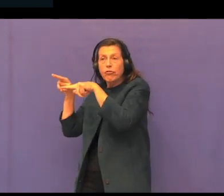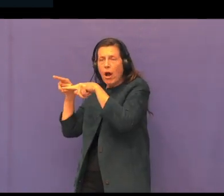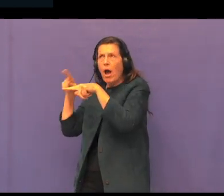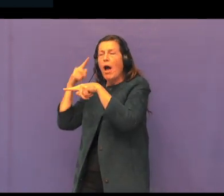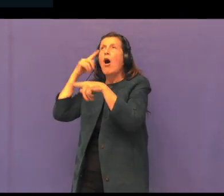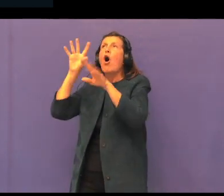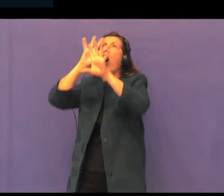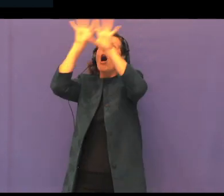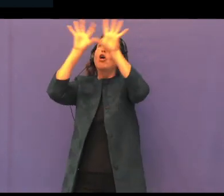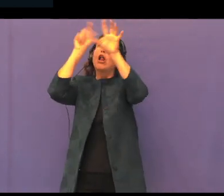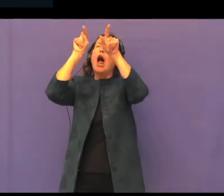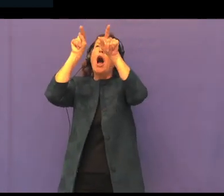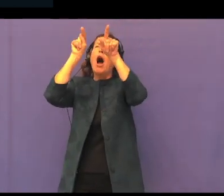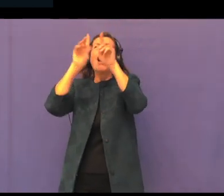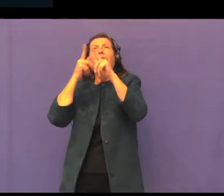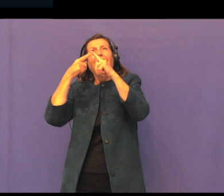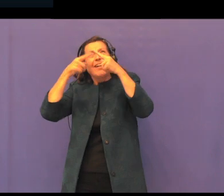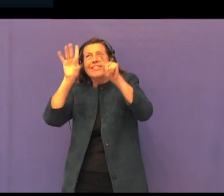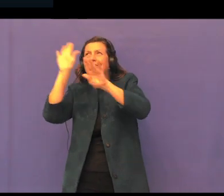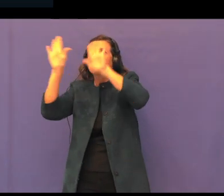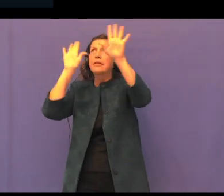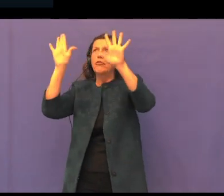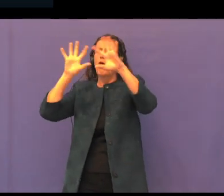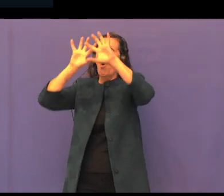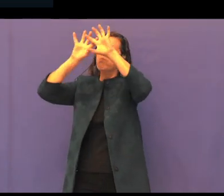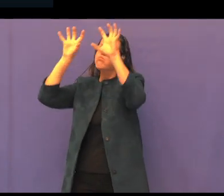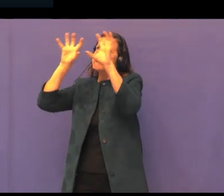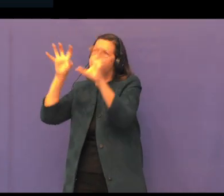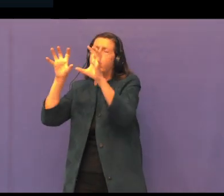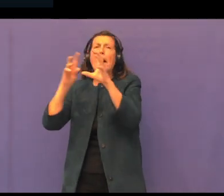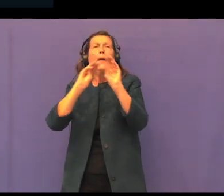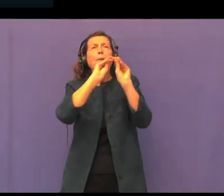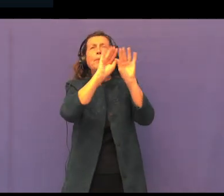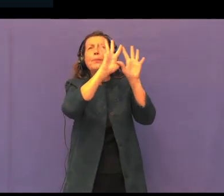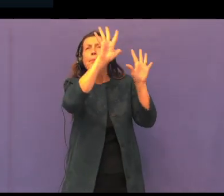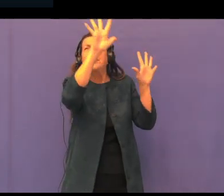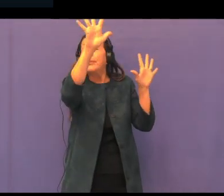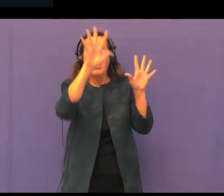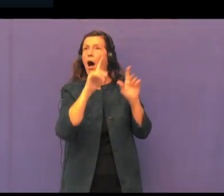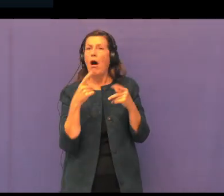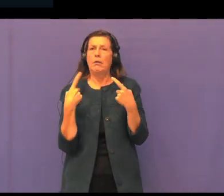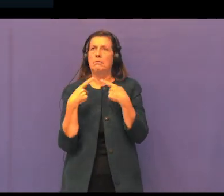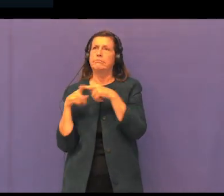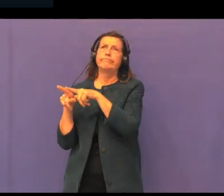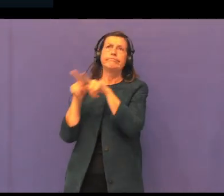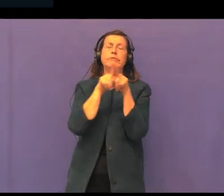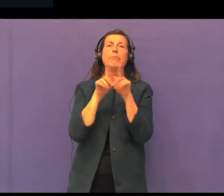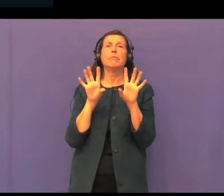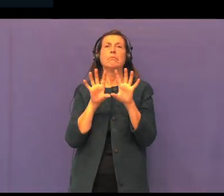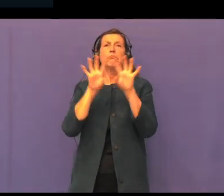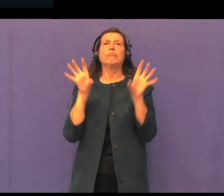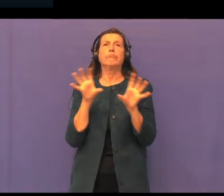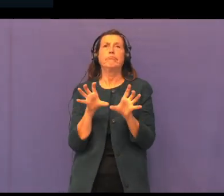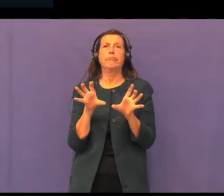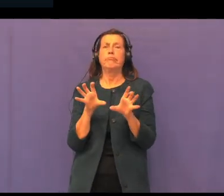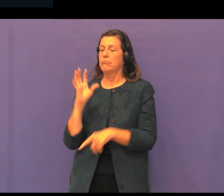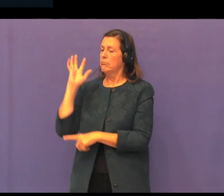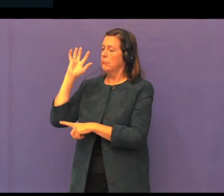So he wrote a book called Landmarks in 2015, where he talked about various writers whom he described